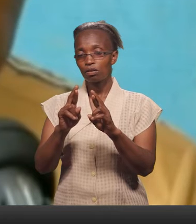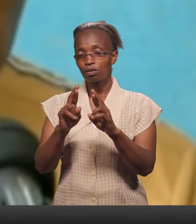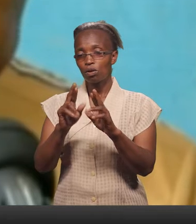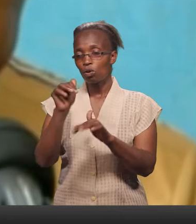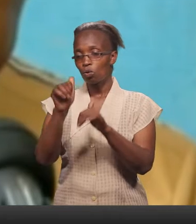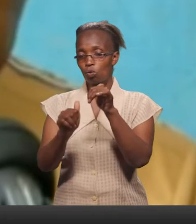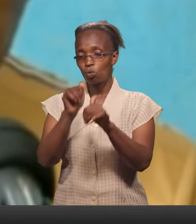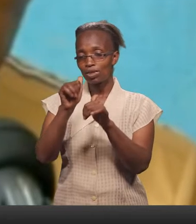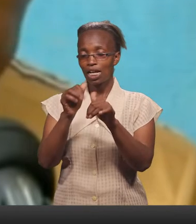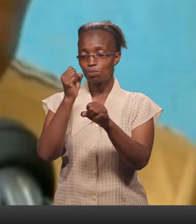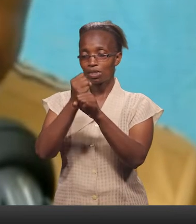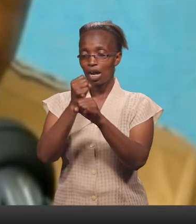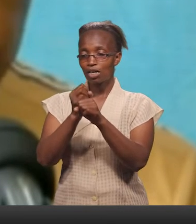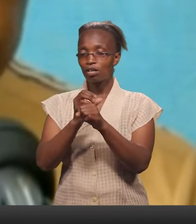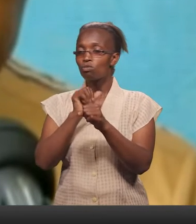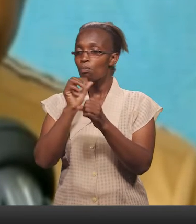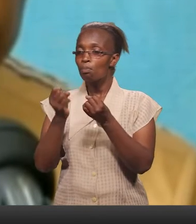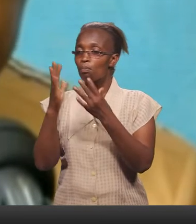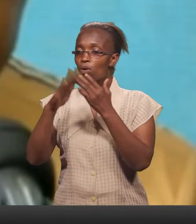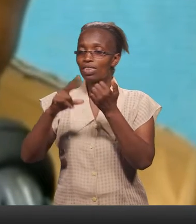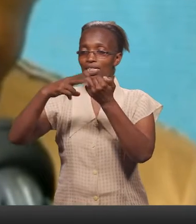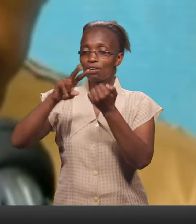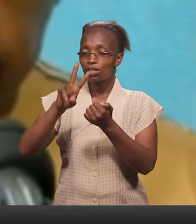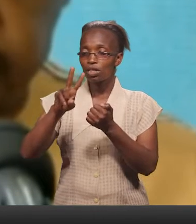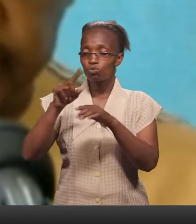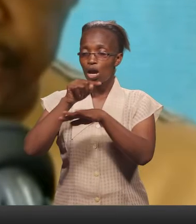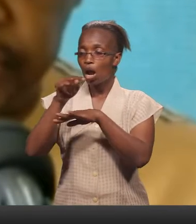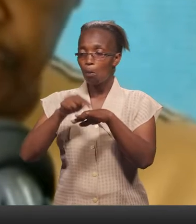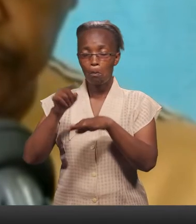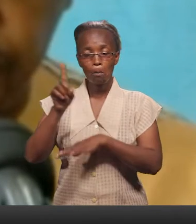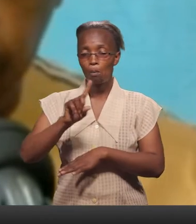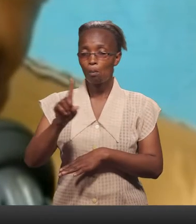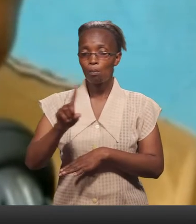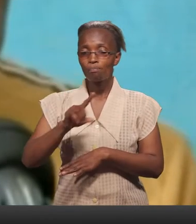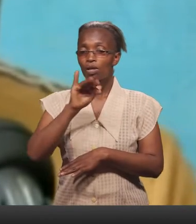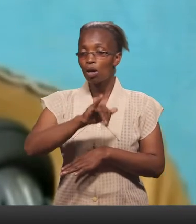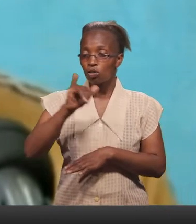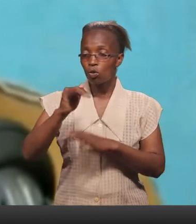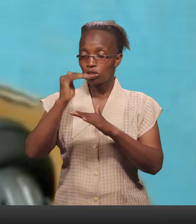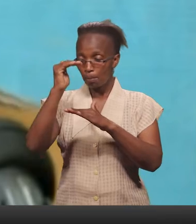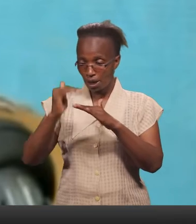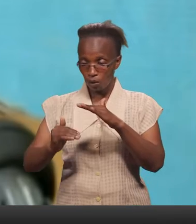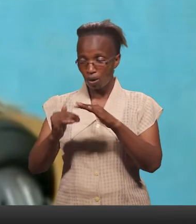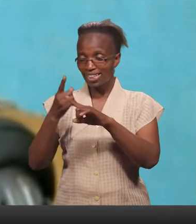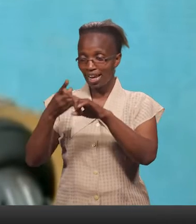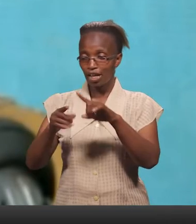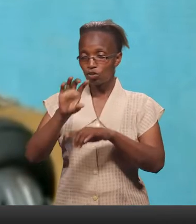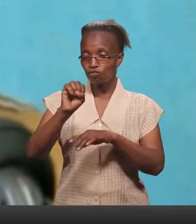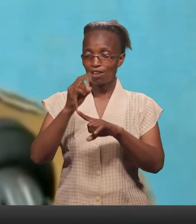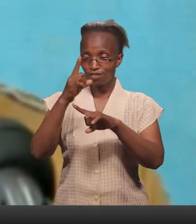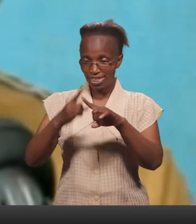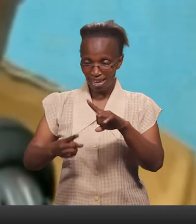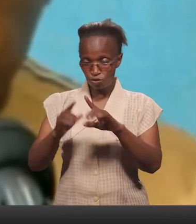result conducted not more than 72 hours before departure, regardless of the route of entry. Those below the age